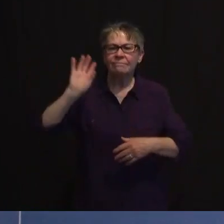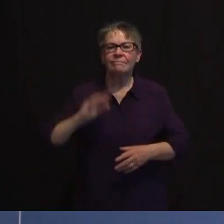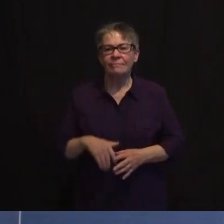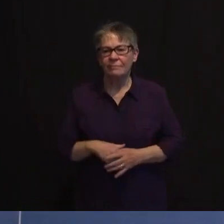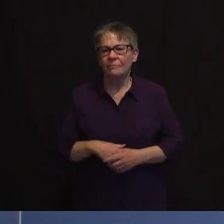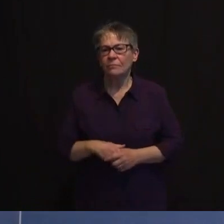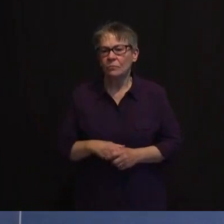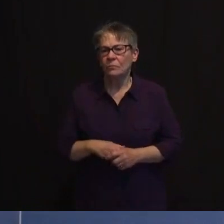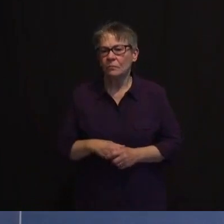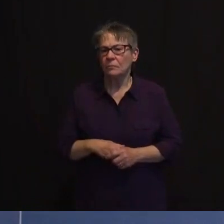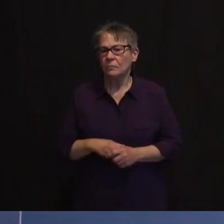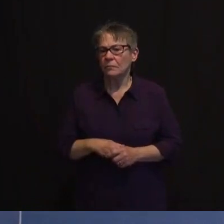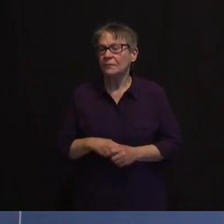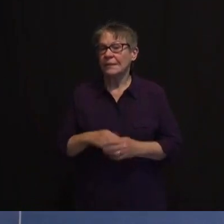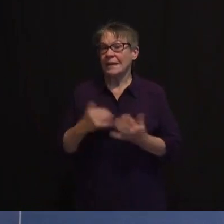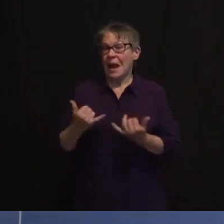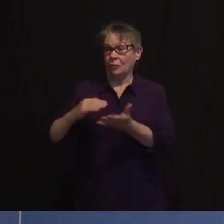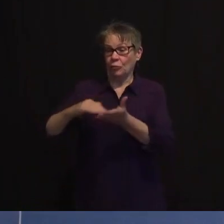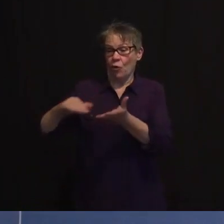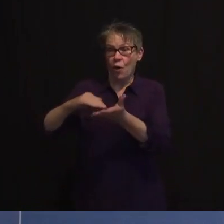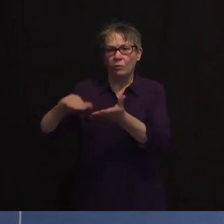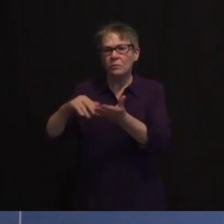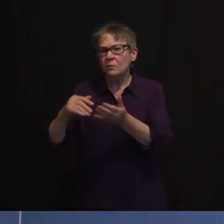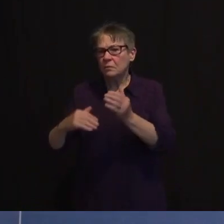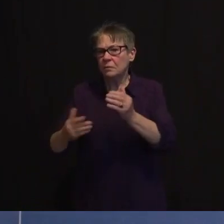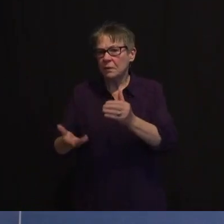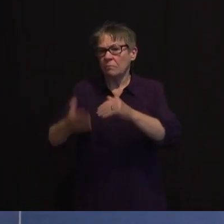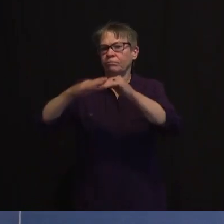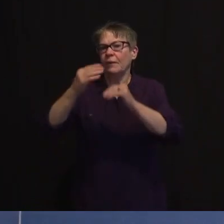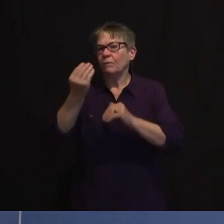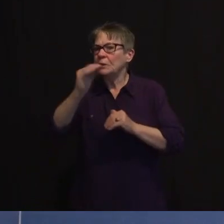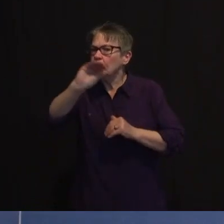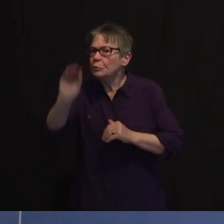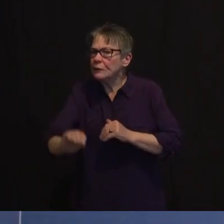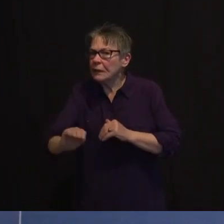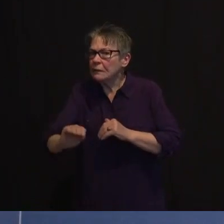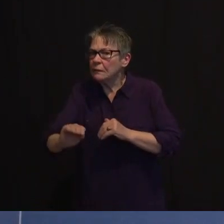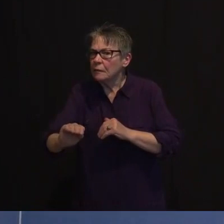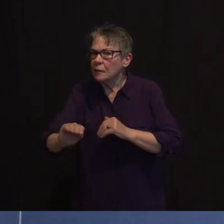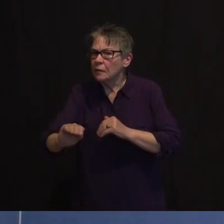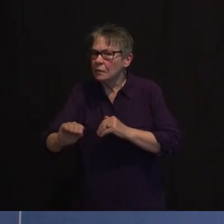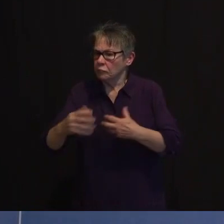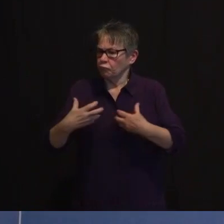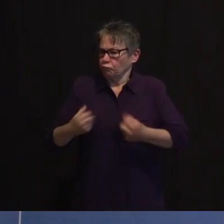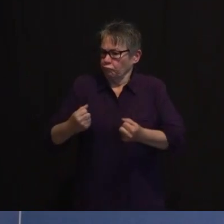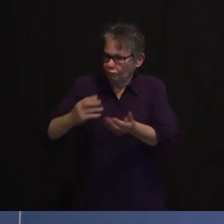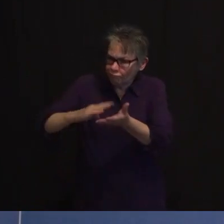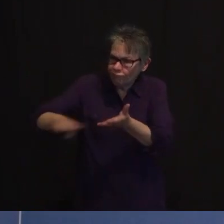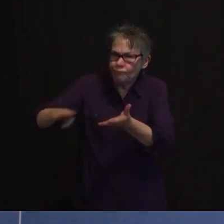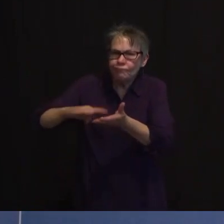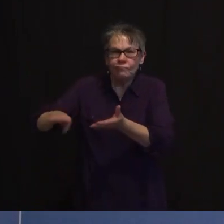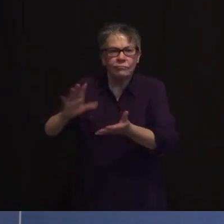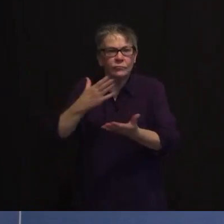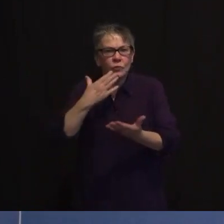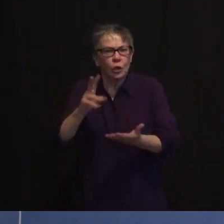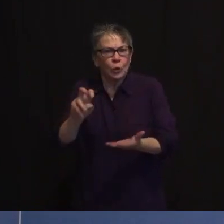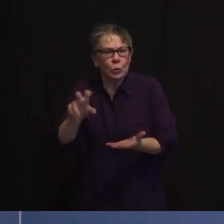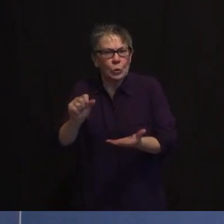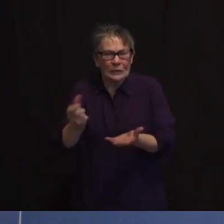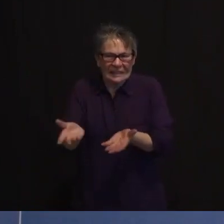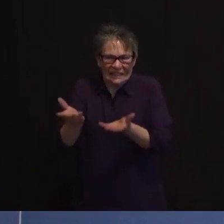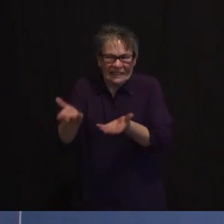yesterday. The day before and the day before that, it was 11%. So we're slowly making progress, discharging